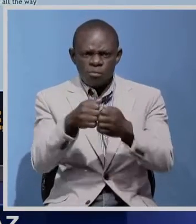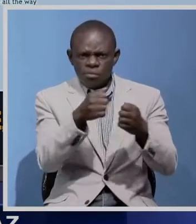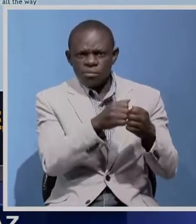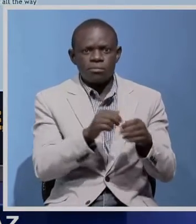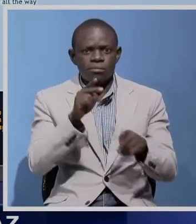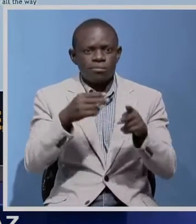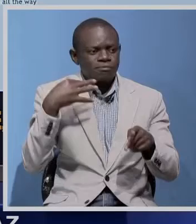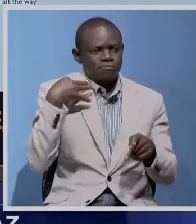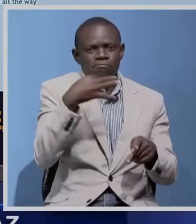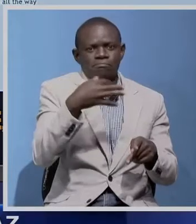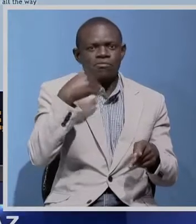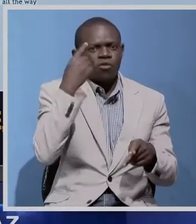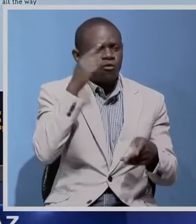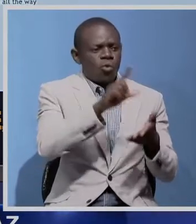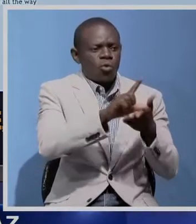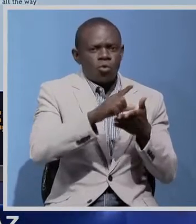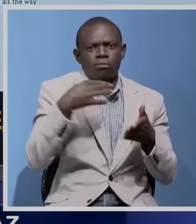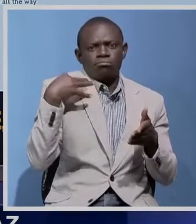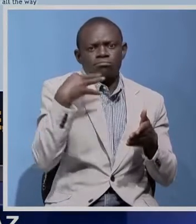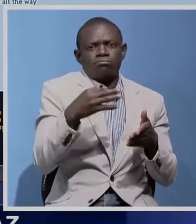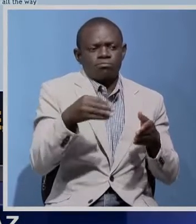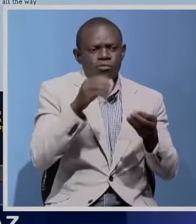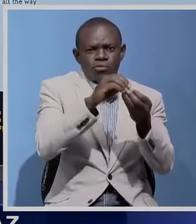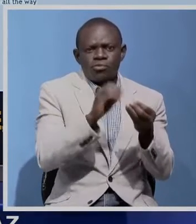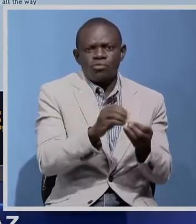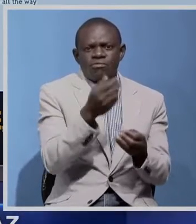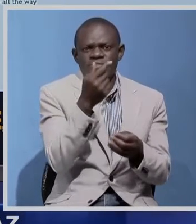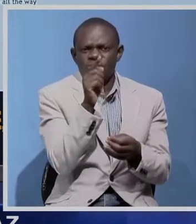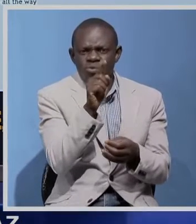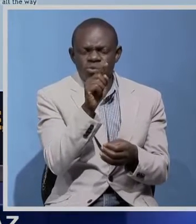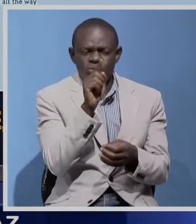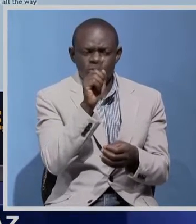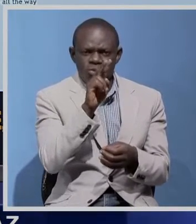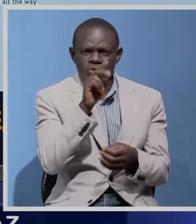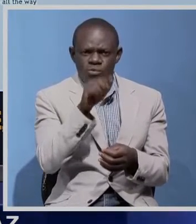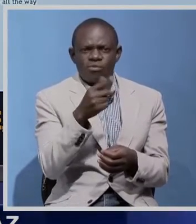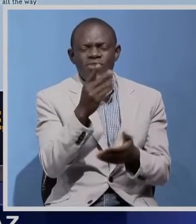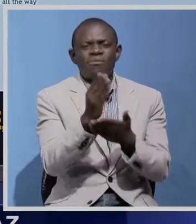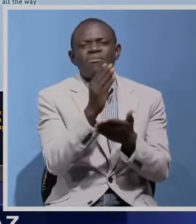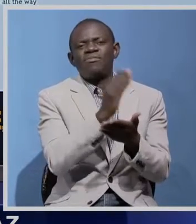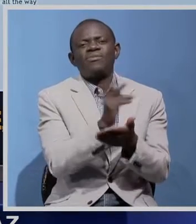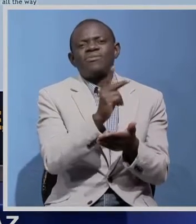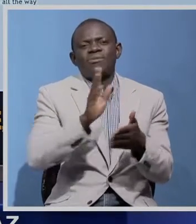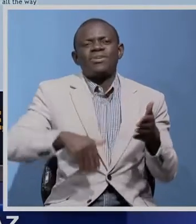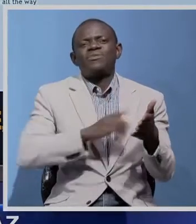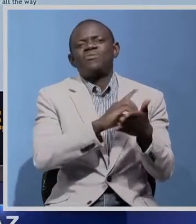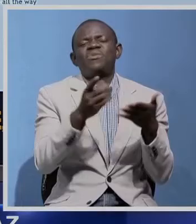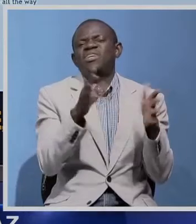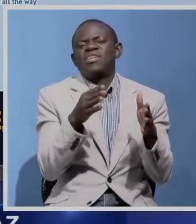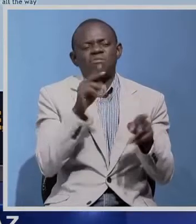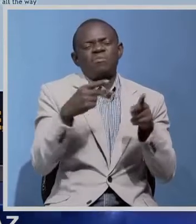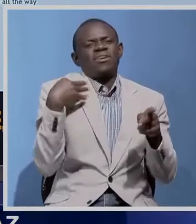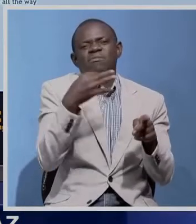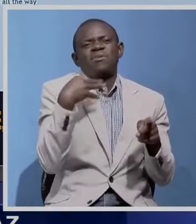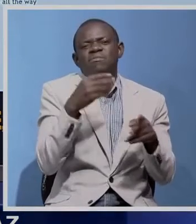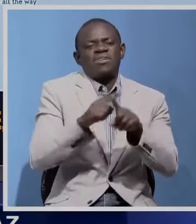over 3.2 billion Kwacha as of last week. Speaking to ZMBC News in Lusaka today, Mr. Mwanza said 1.7